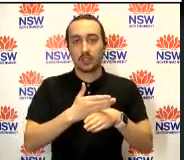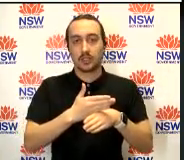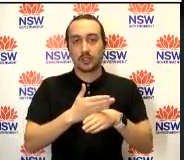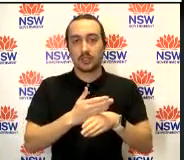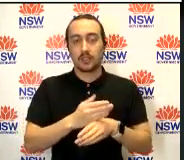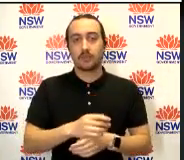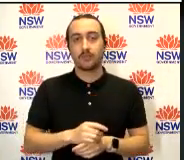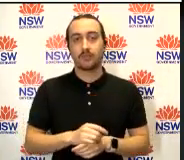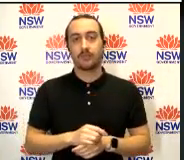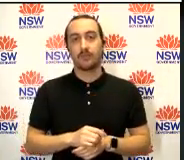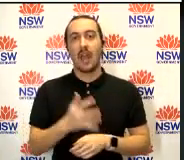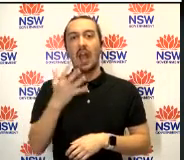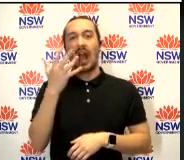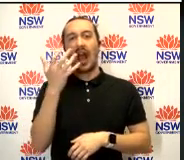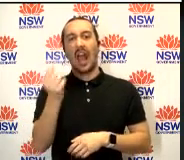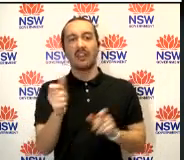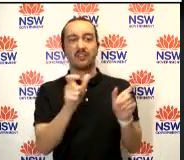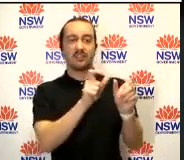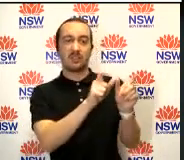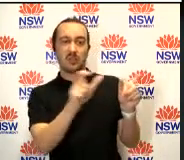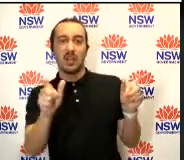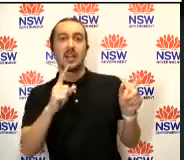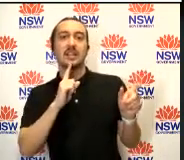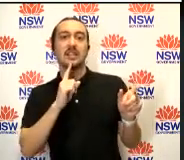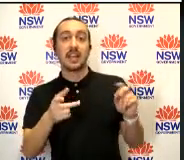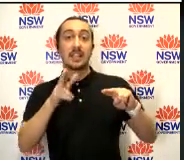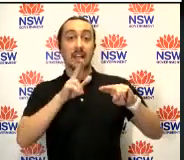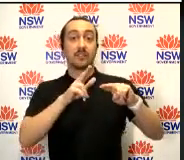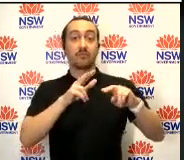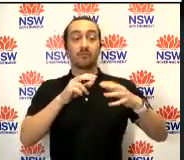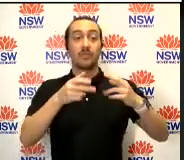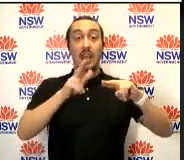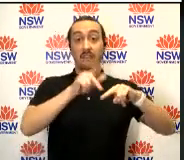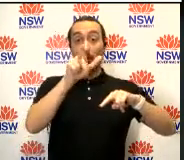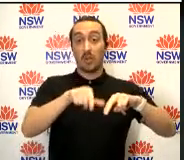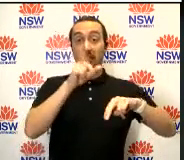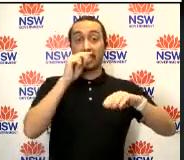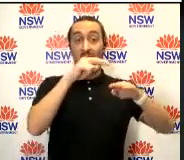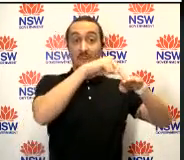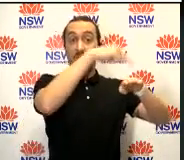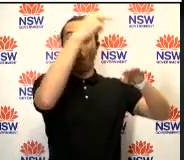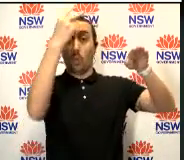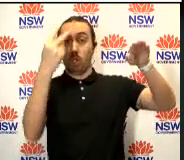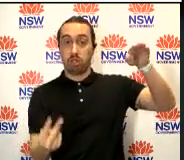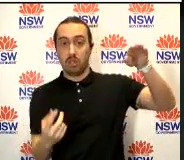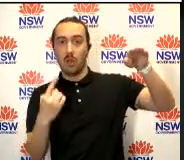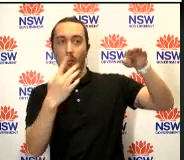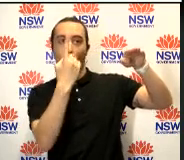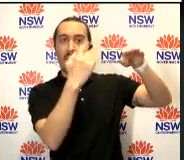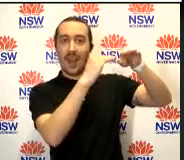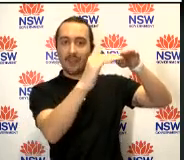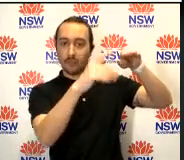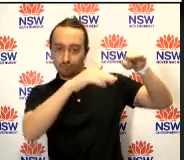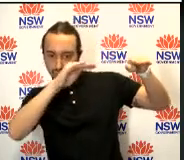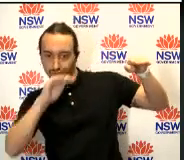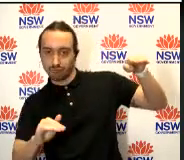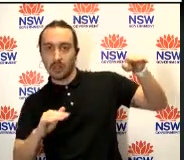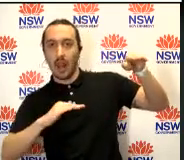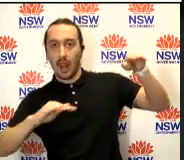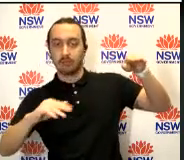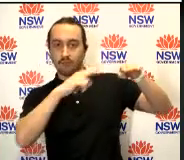person is at risk of injury from falling from one level to another. The only time height measurements are mentioned